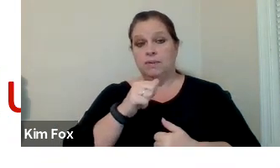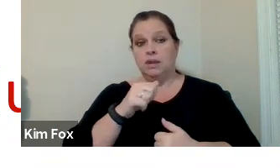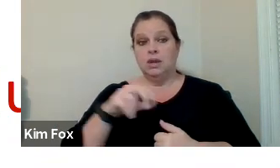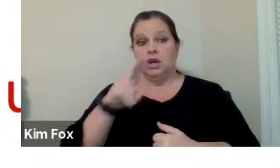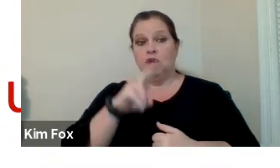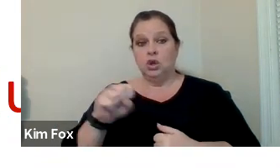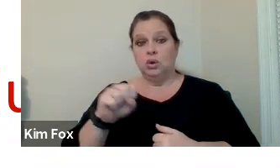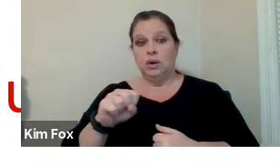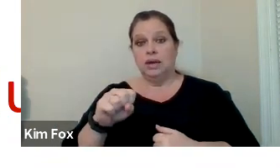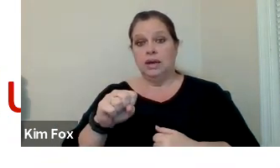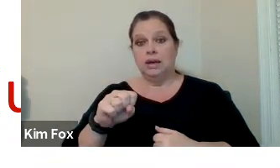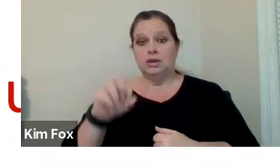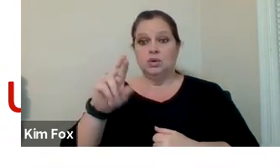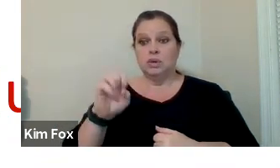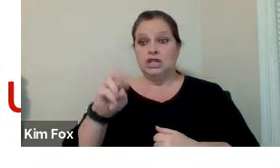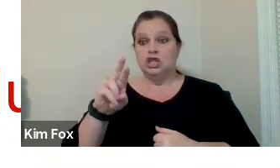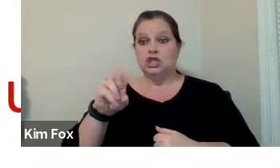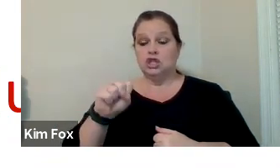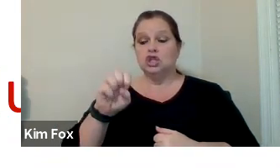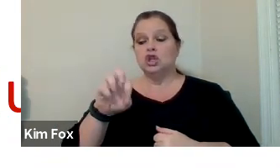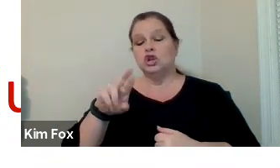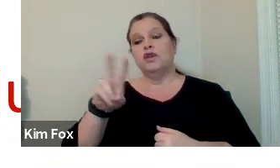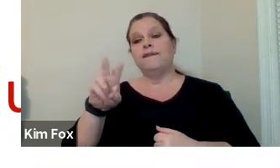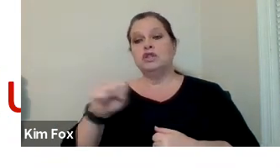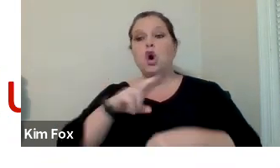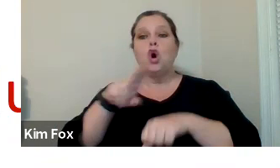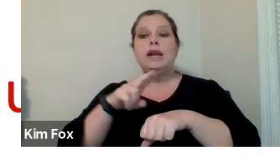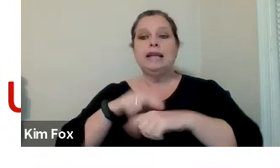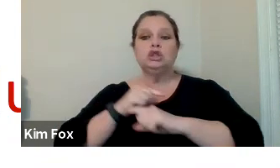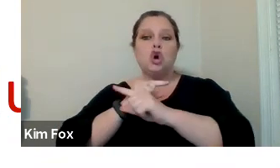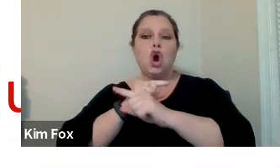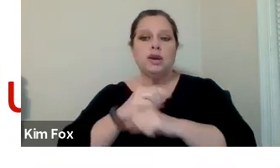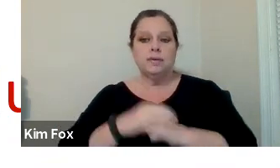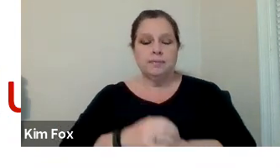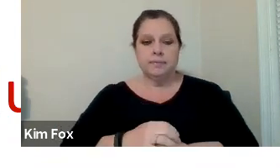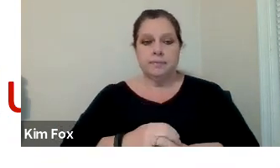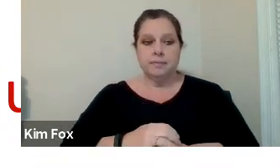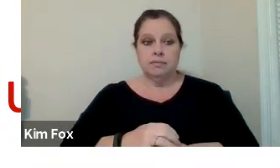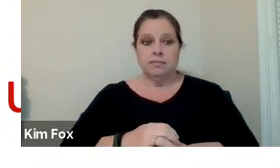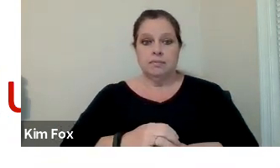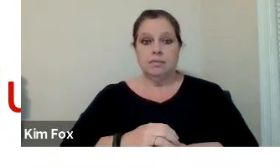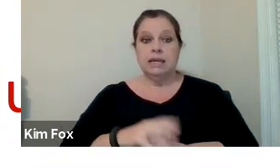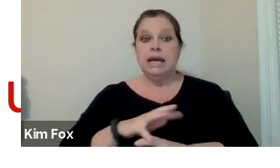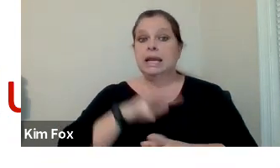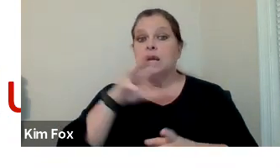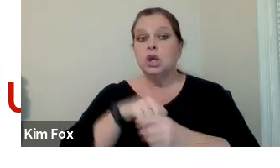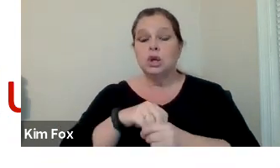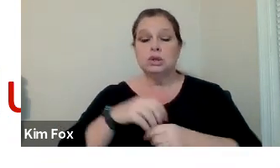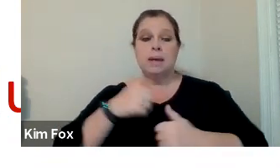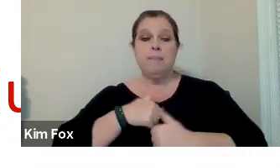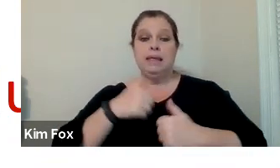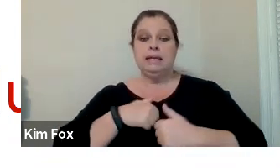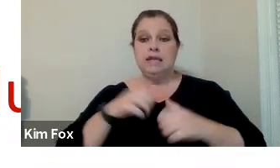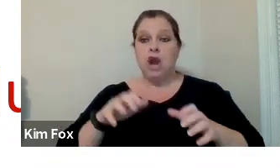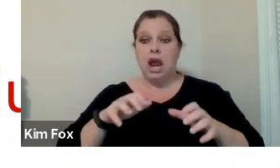States Armed Forces, the Reserves, or the National Guard. Armed conflict includes military